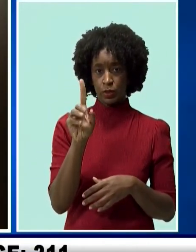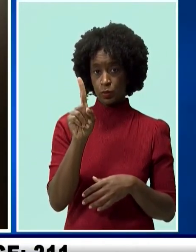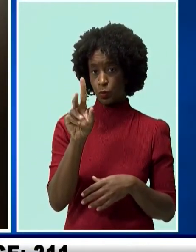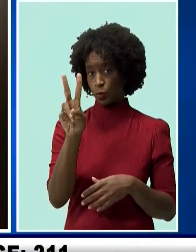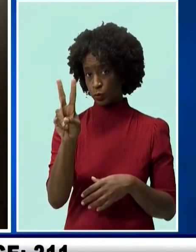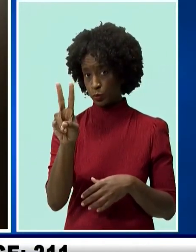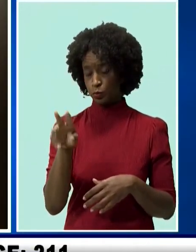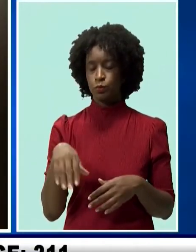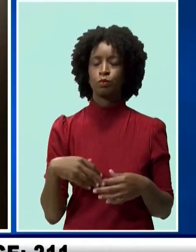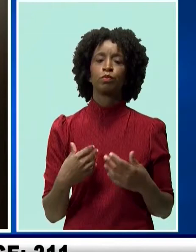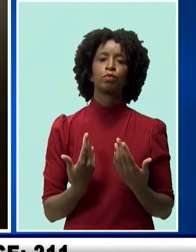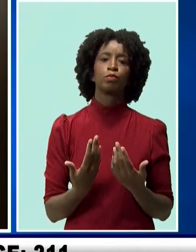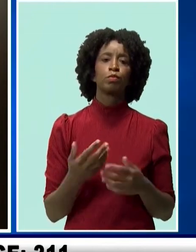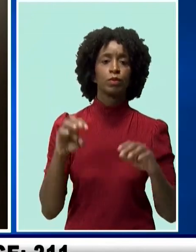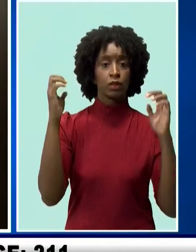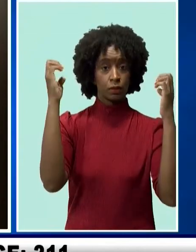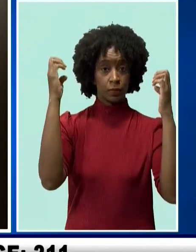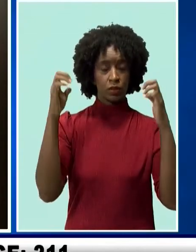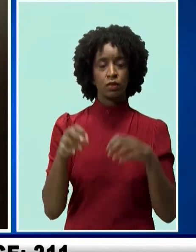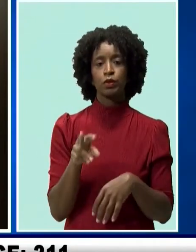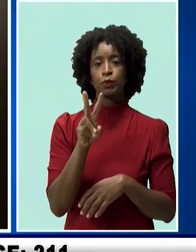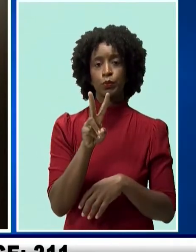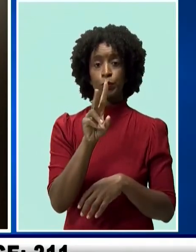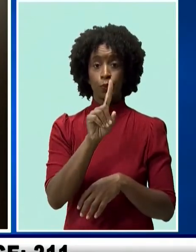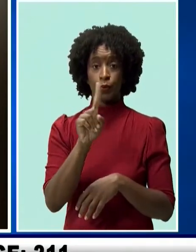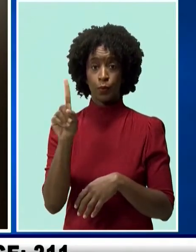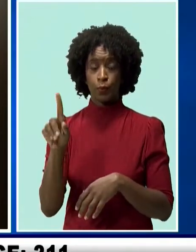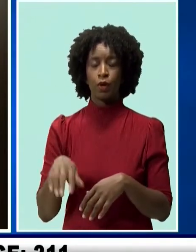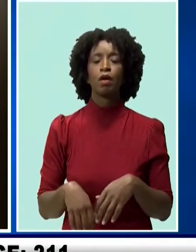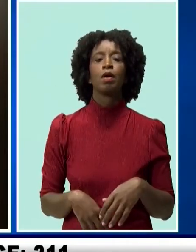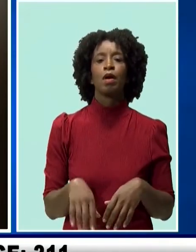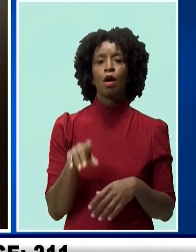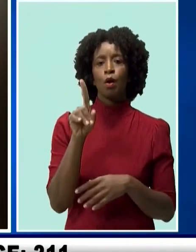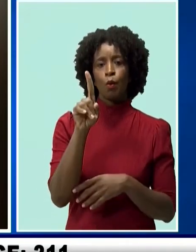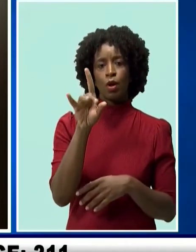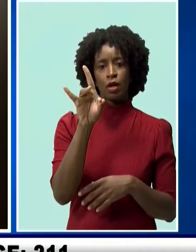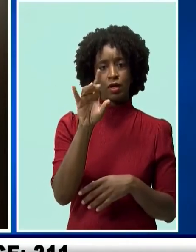418-2612, police emergency at 211, Crime Stoppers at